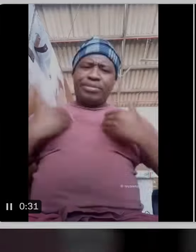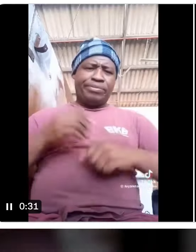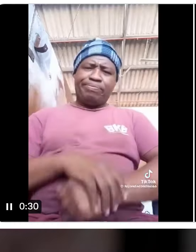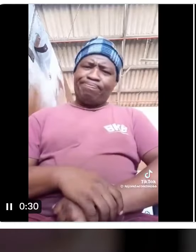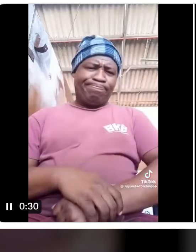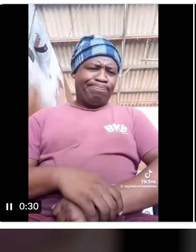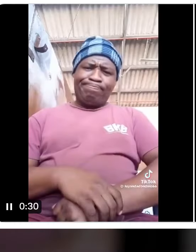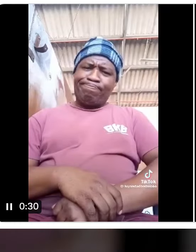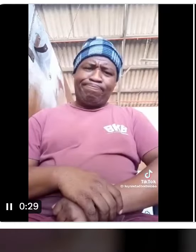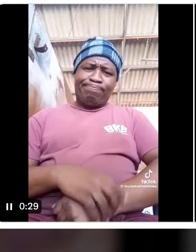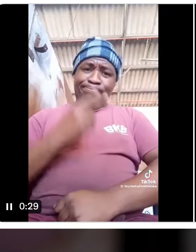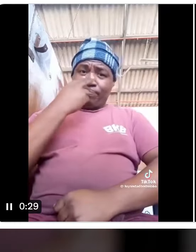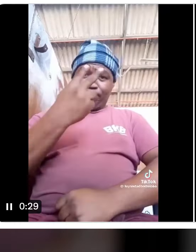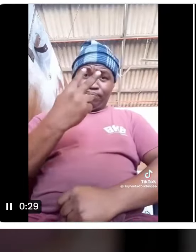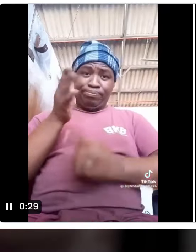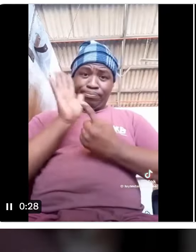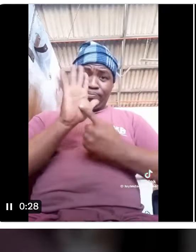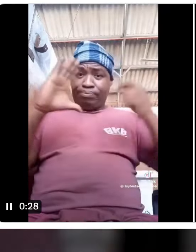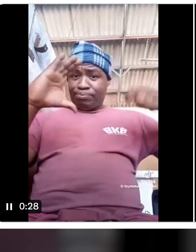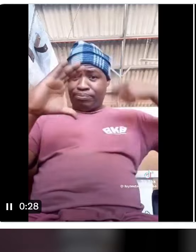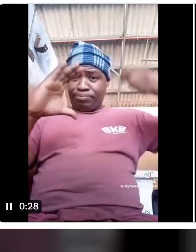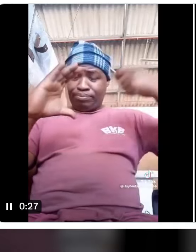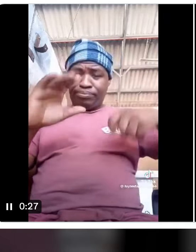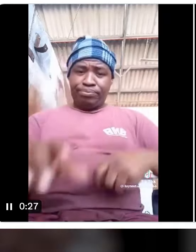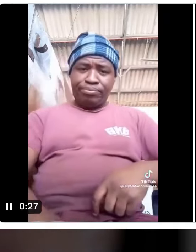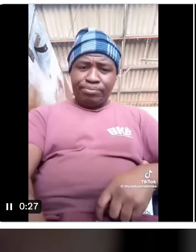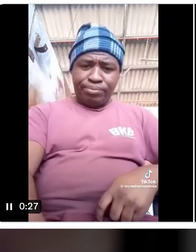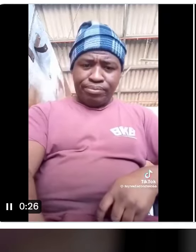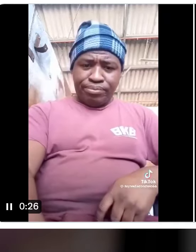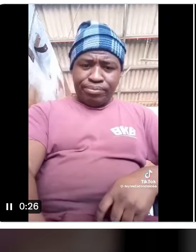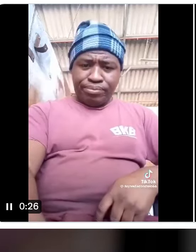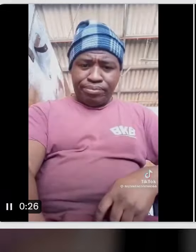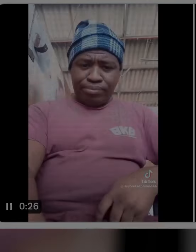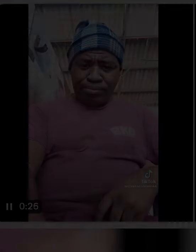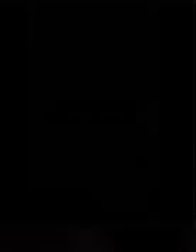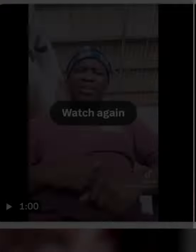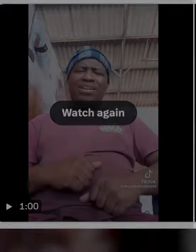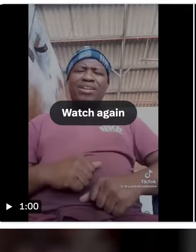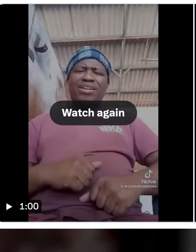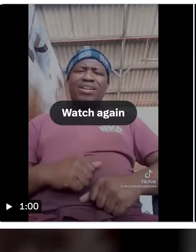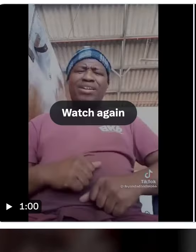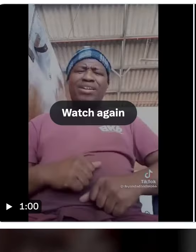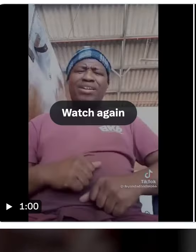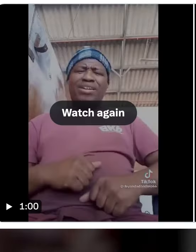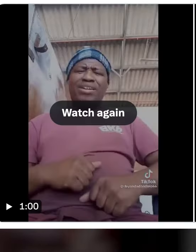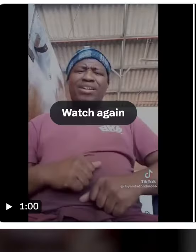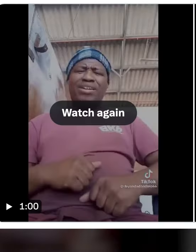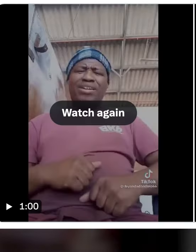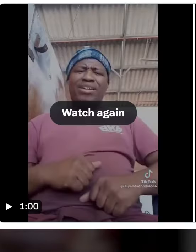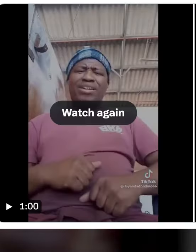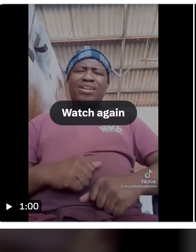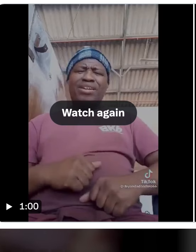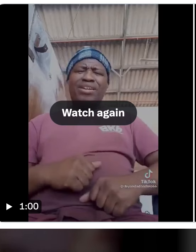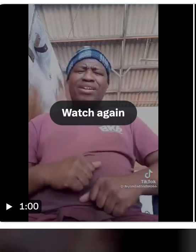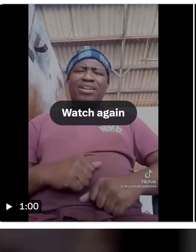the backlash makazi addresses the matter on social media by offering an earnest apology she expressed regret for any harm